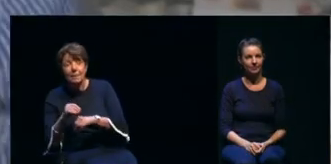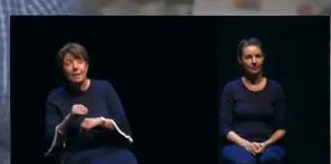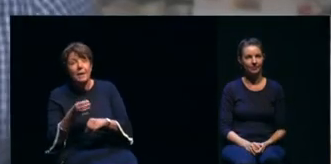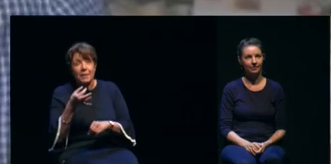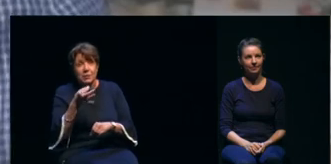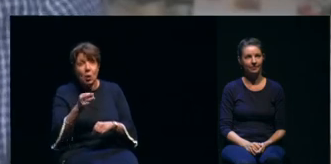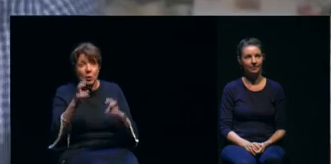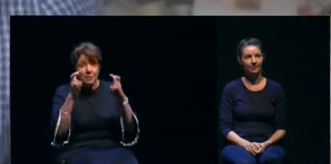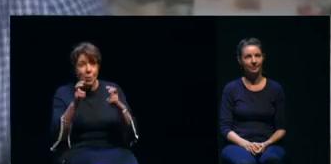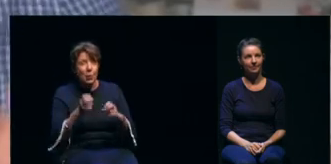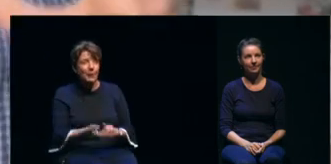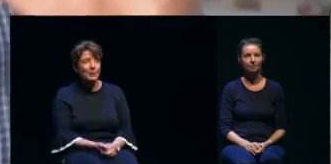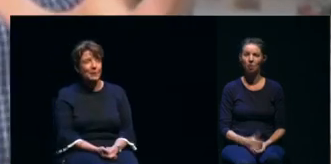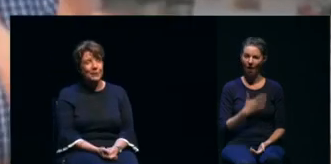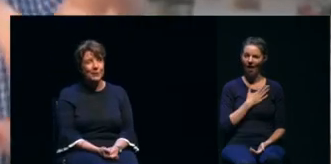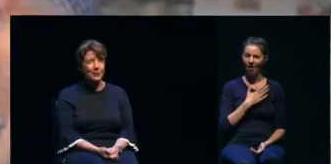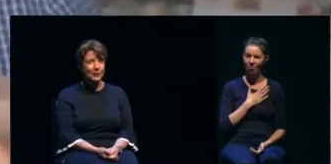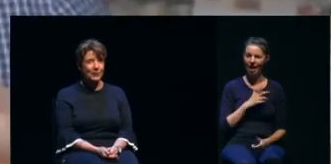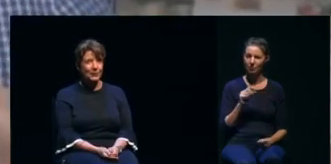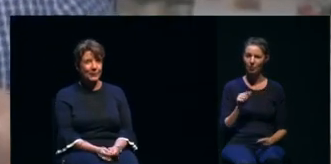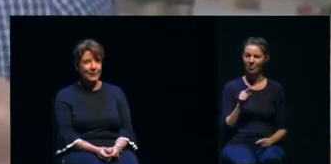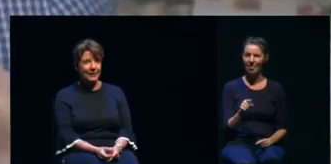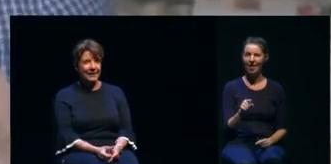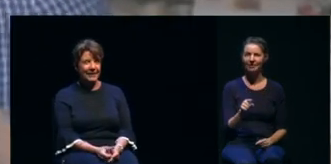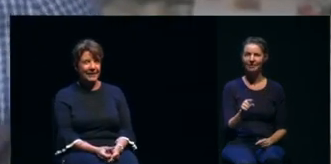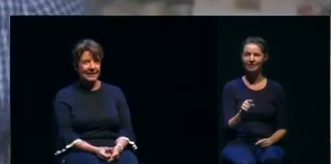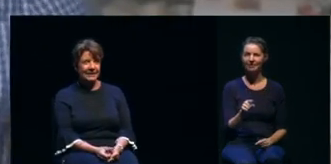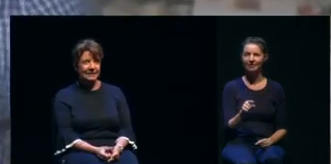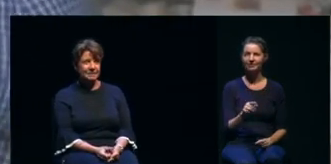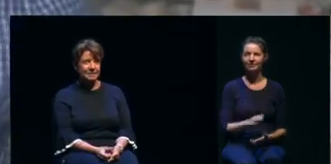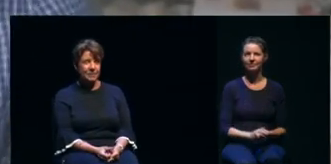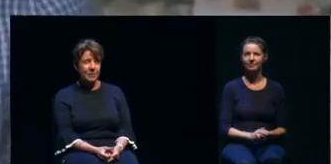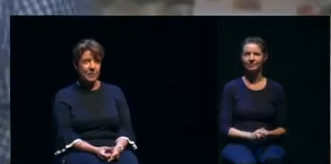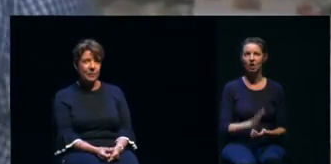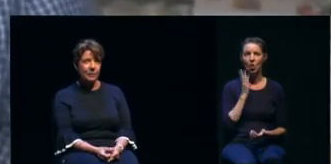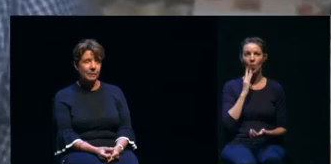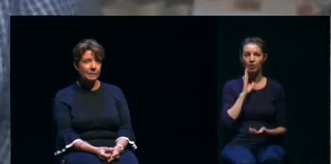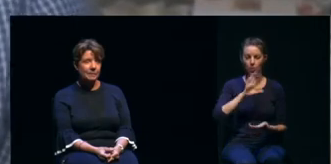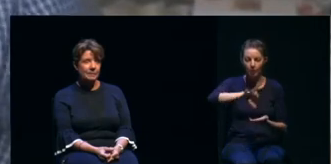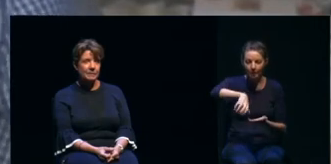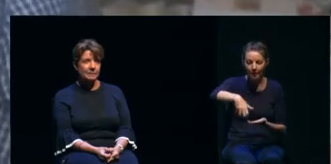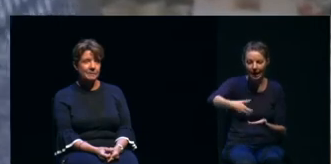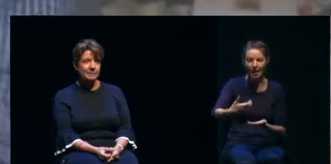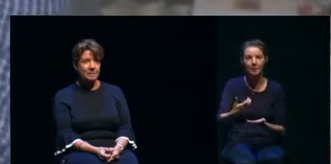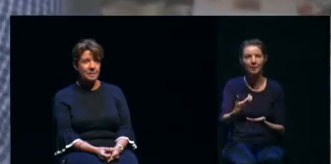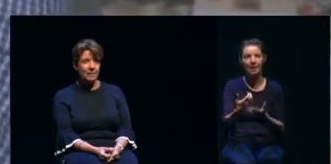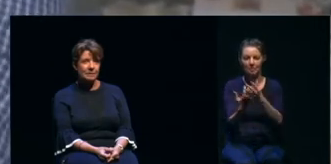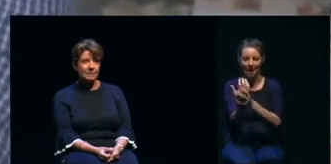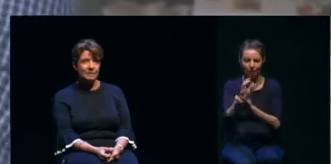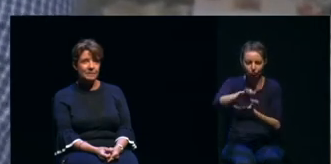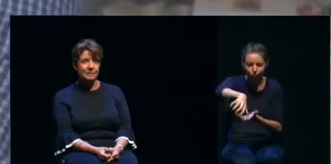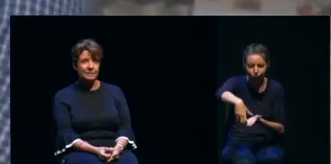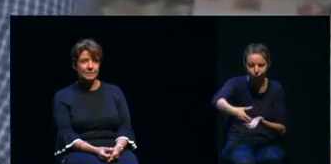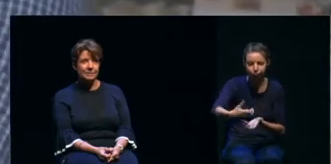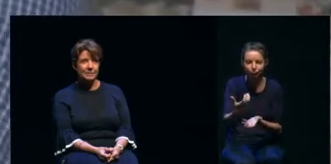See, the thing is, I like that. It's quite cold here still. And whenever you're picking up a dog's poo in a plastic bag, it's like a little